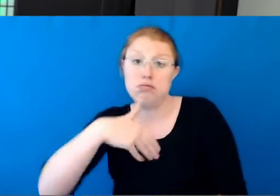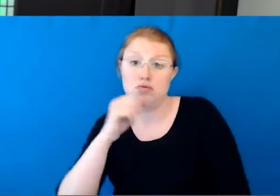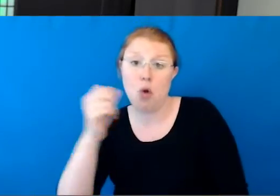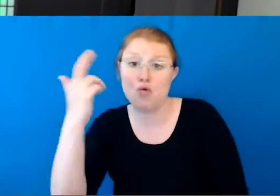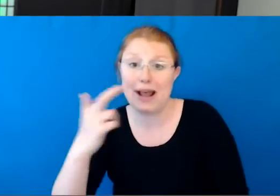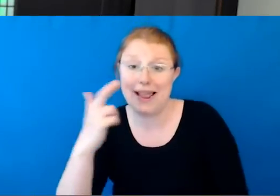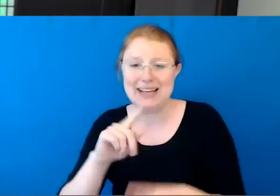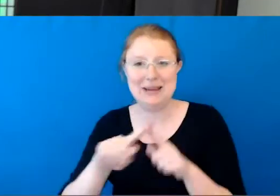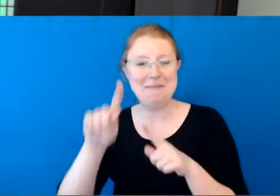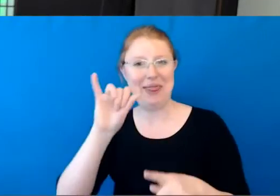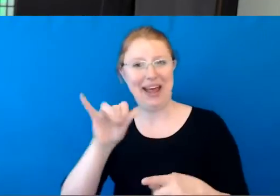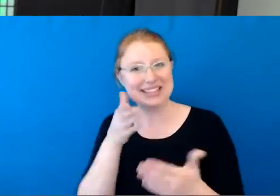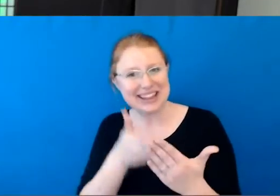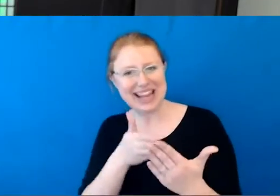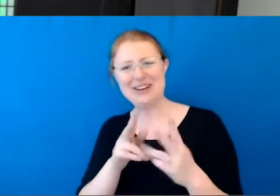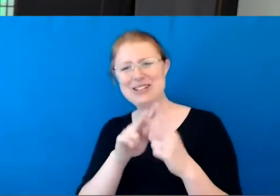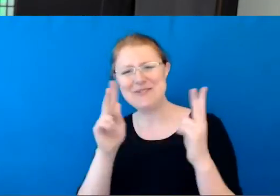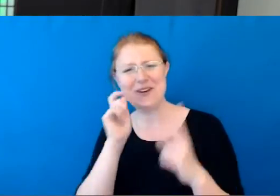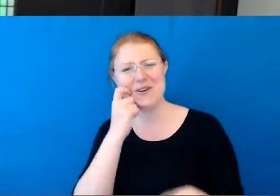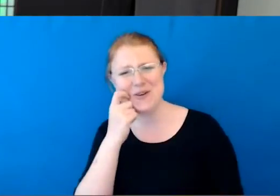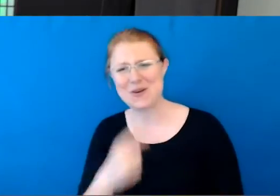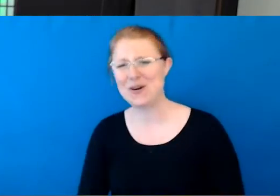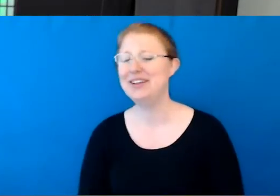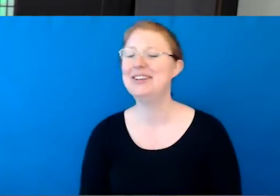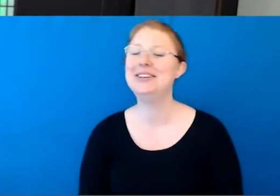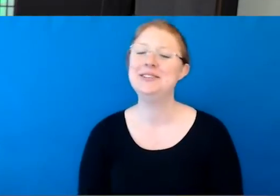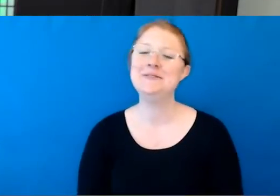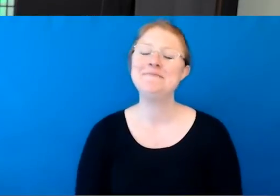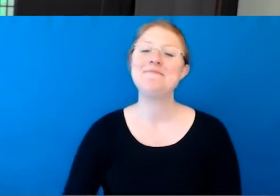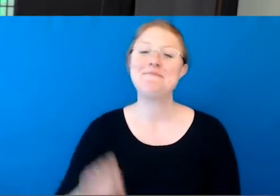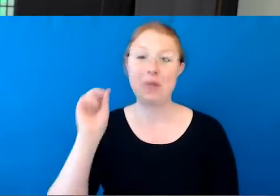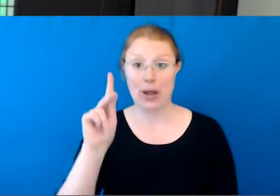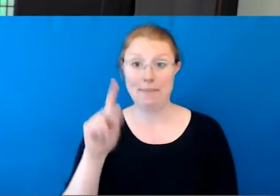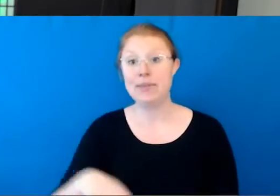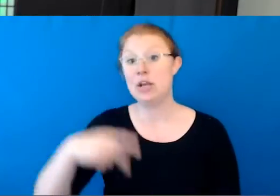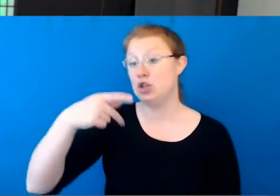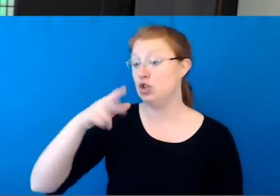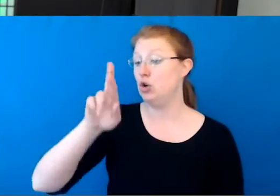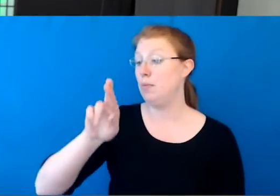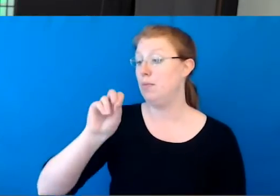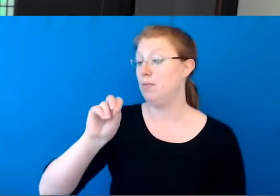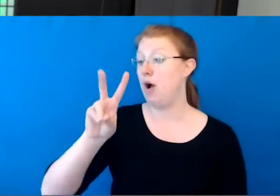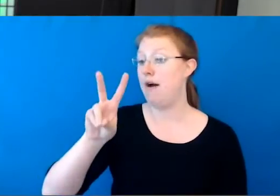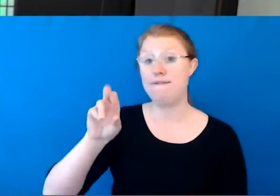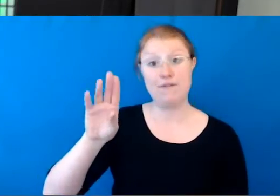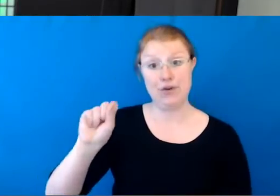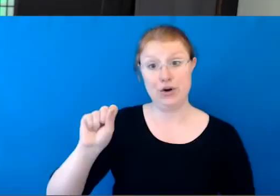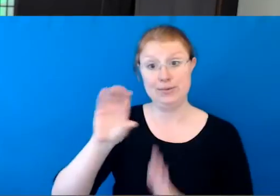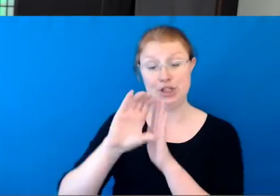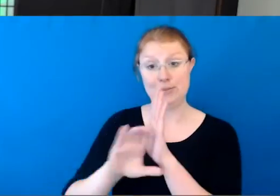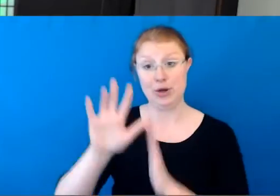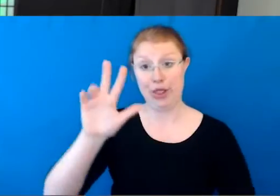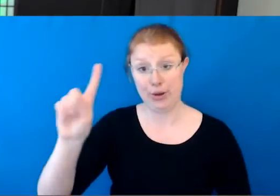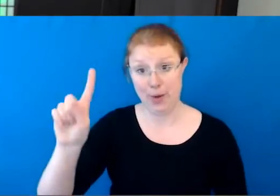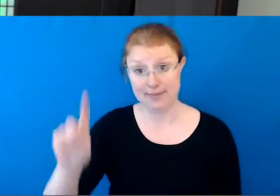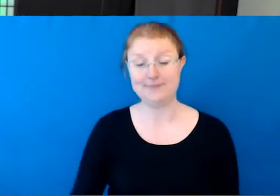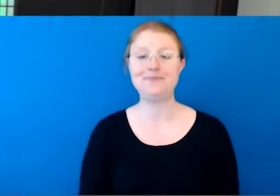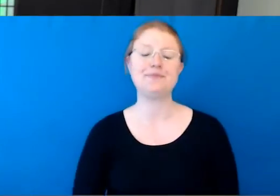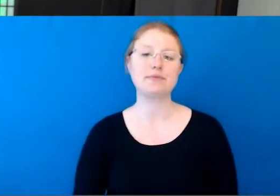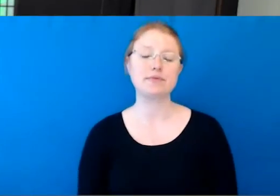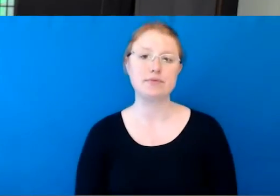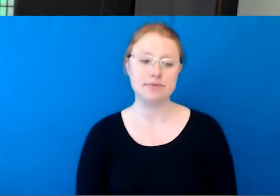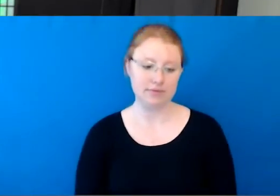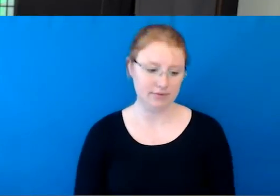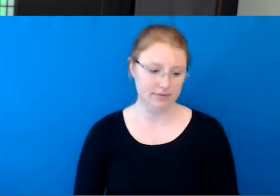some really cool things with Scripture sometimes, because God is God. So Proverbs chapter 31, and we're going to start